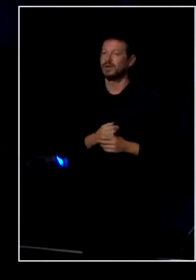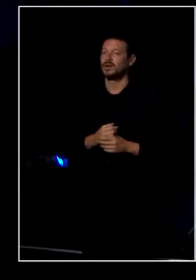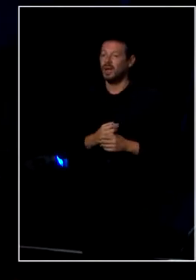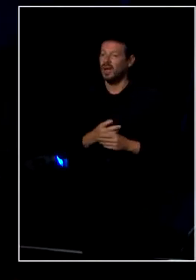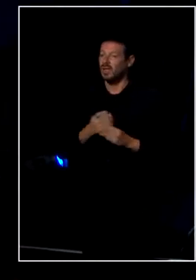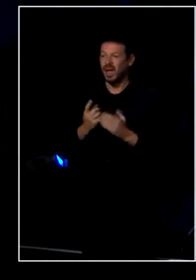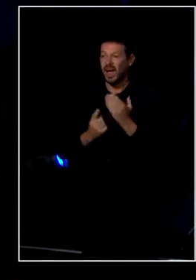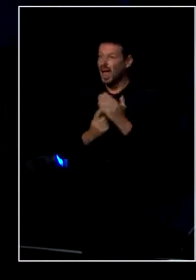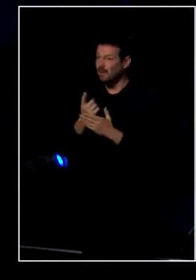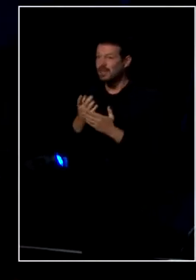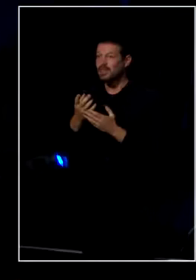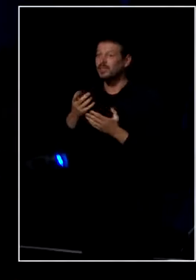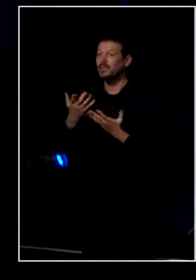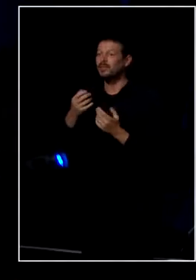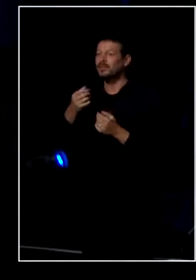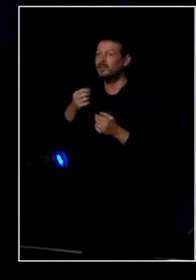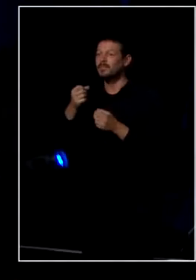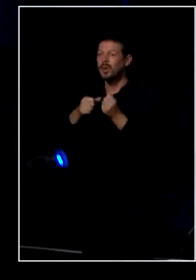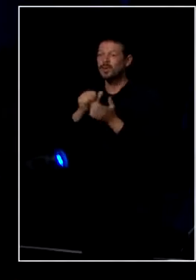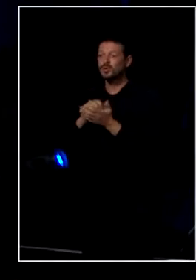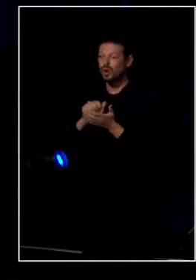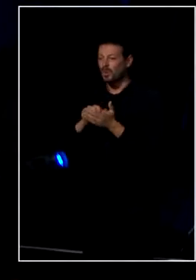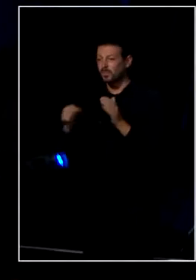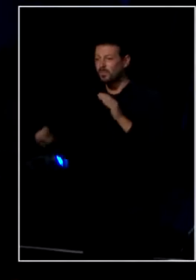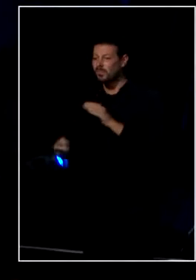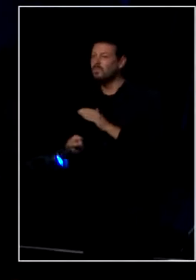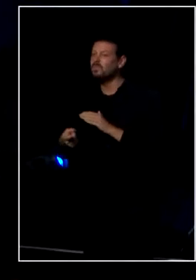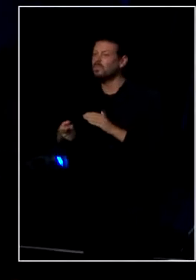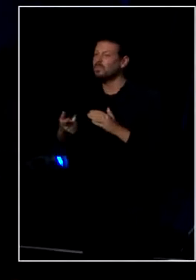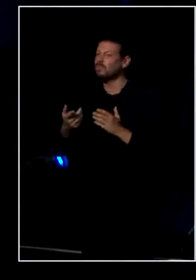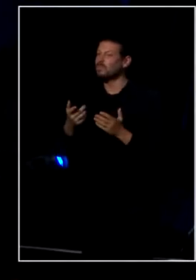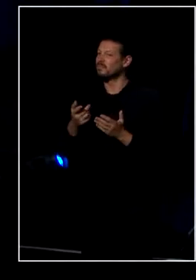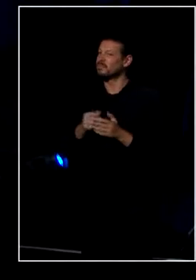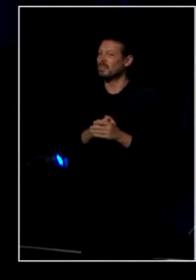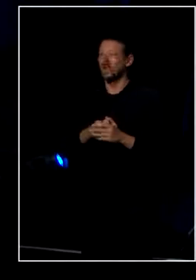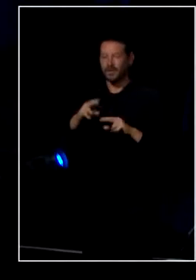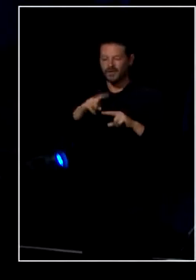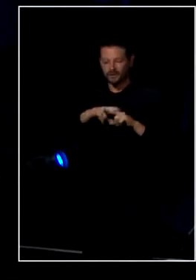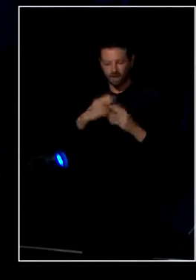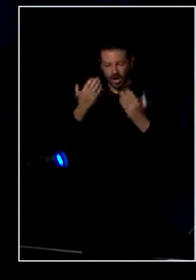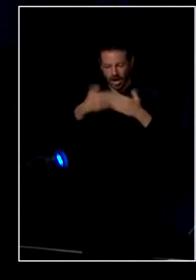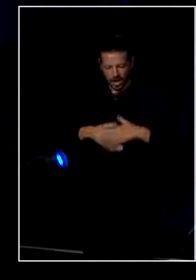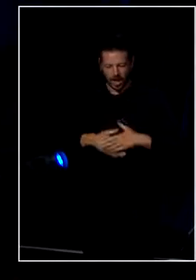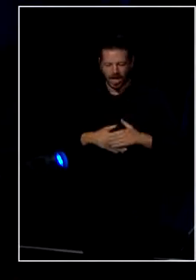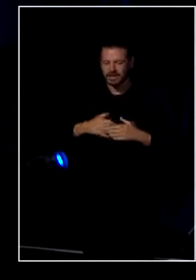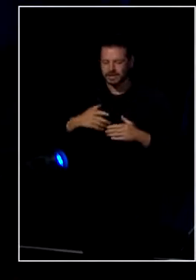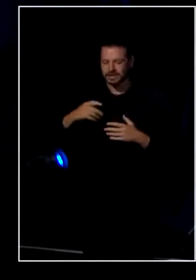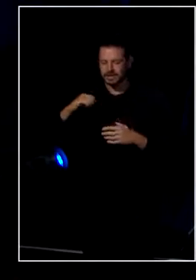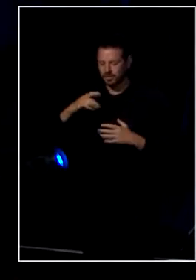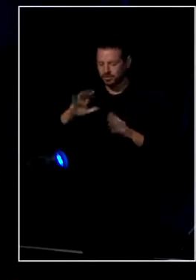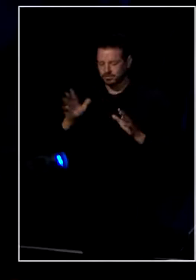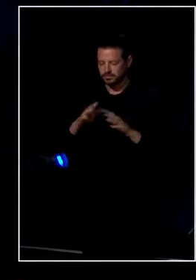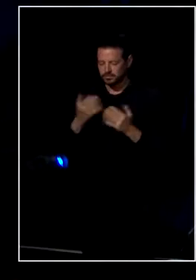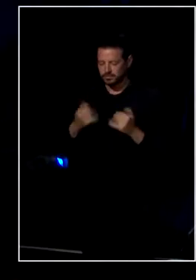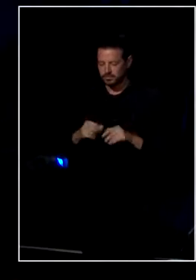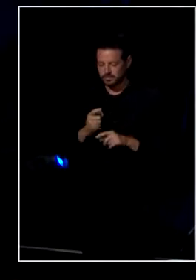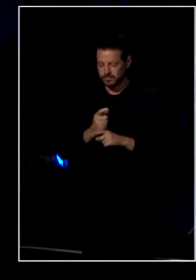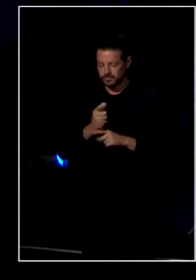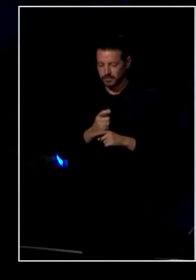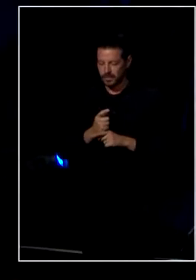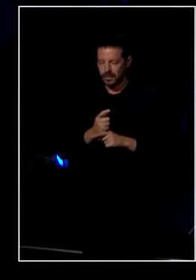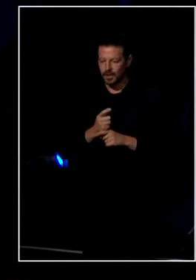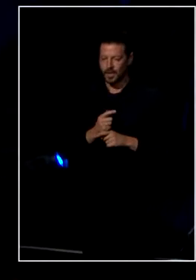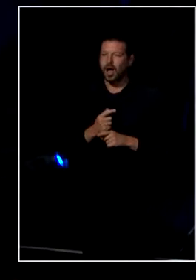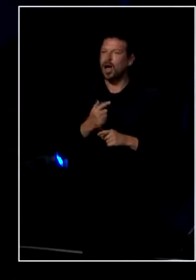milk bar down under the alley. When on a Friday night, when the staff used, not the staff, when the when